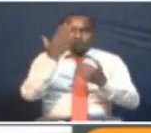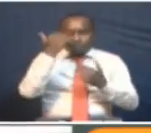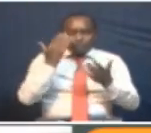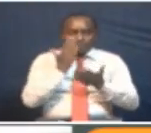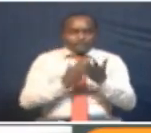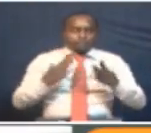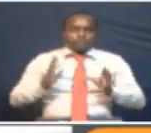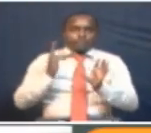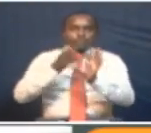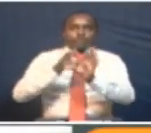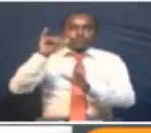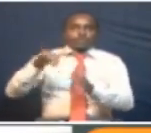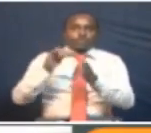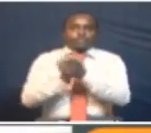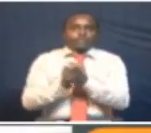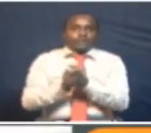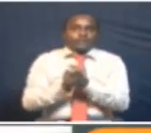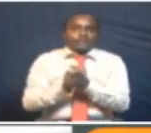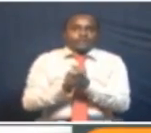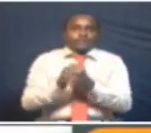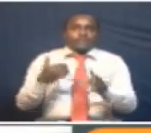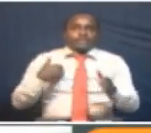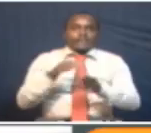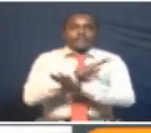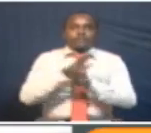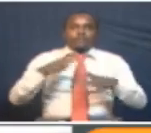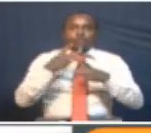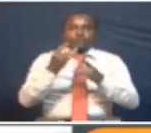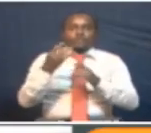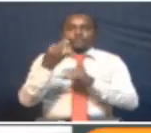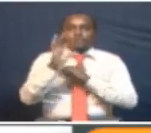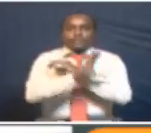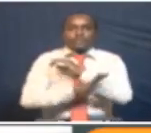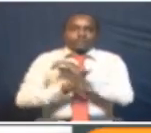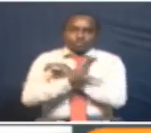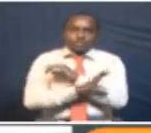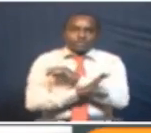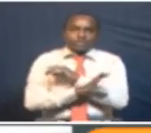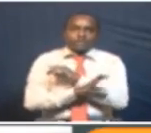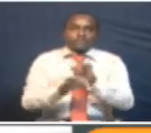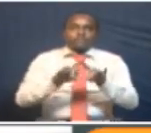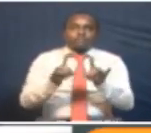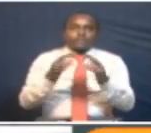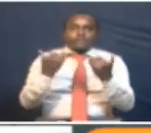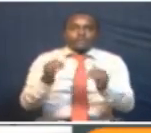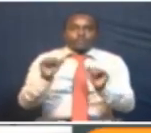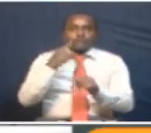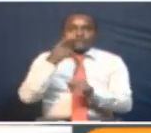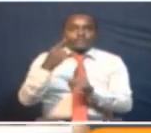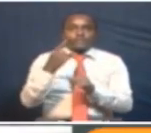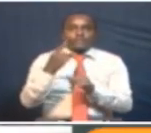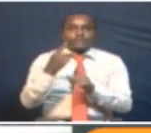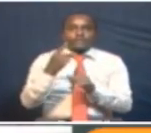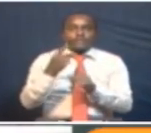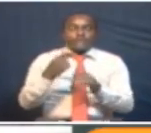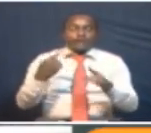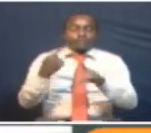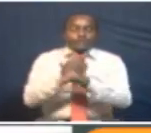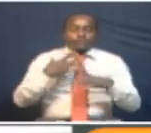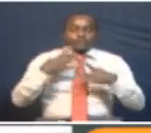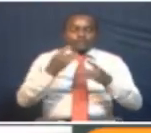Jubilee. They had no interest of this country at heart, but now you can see these different interests are